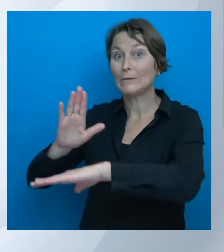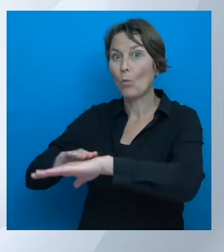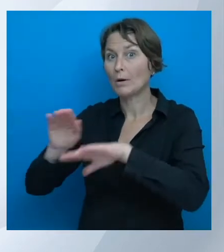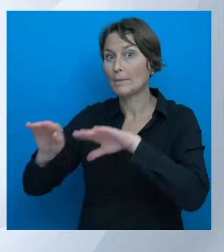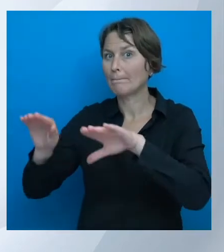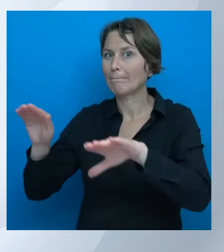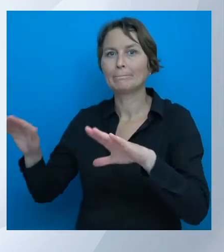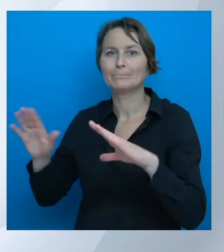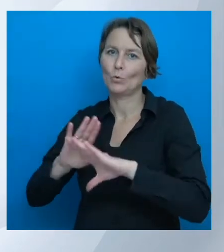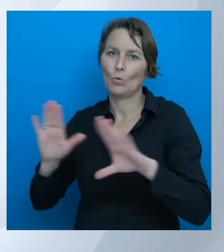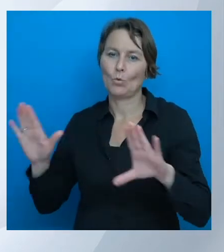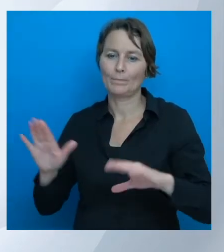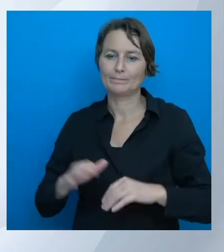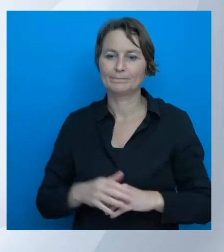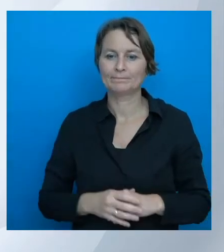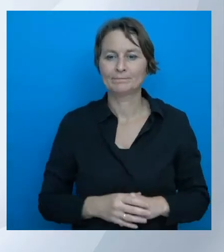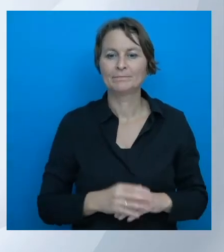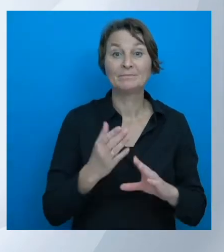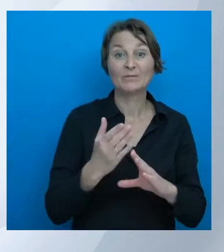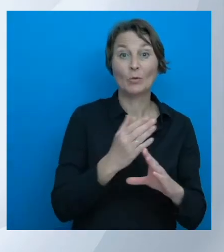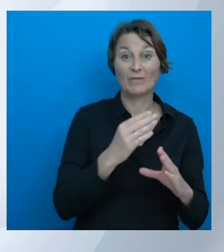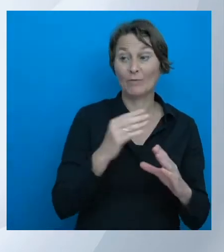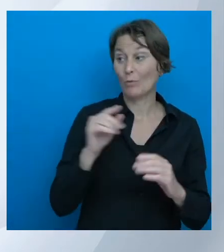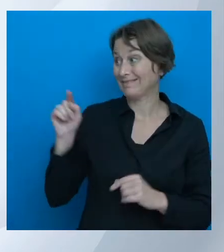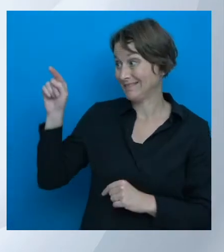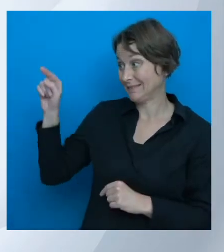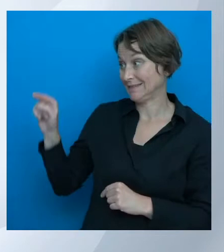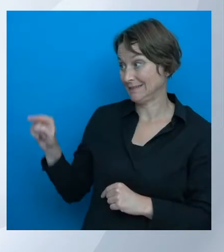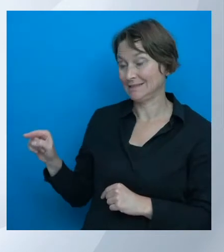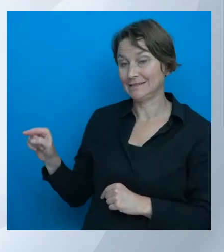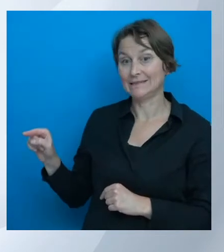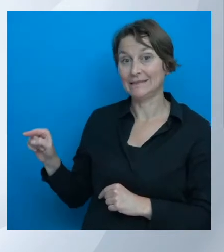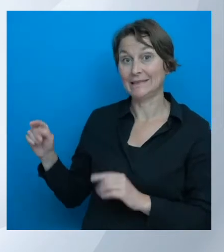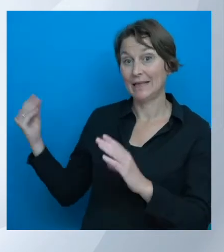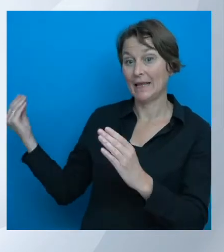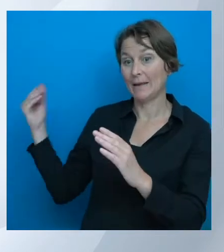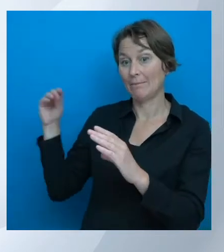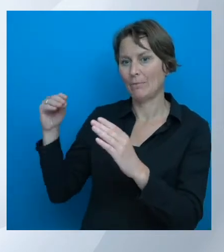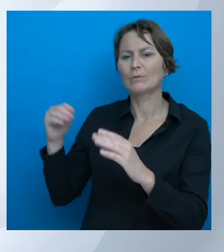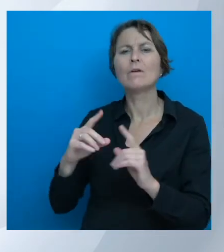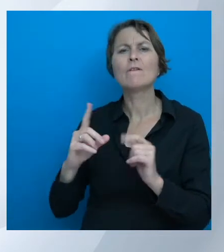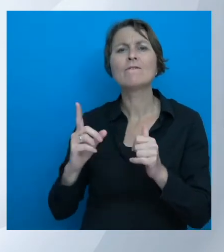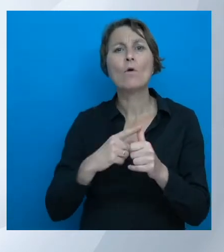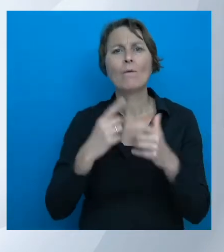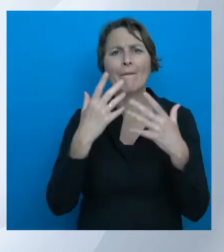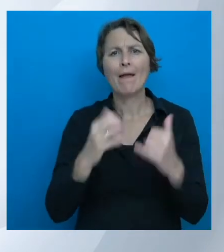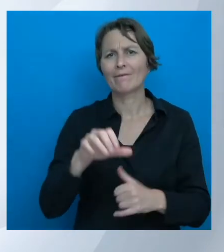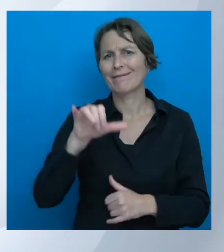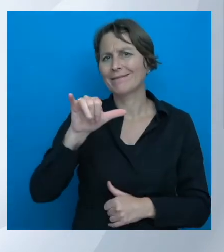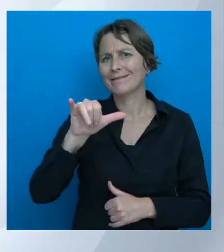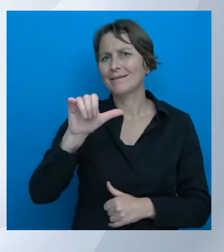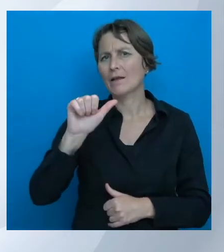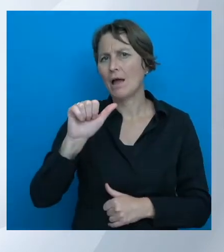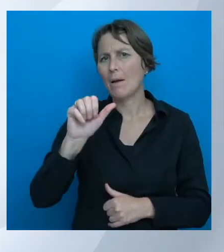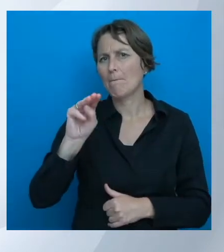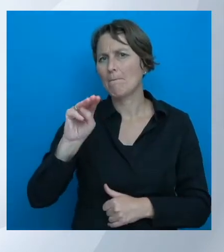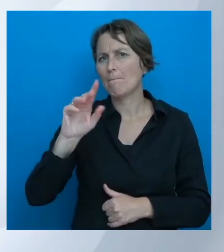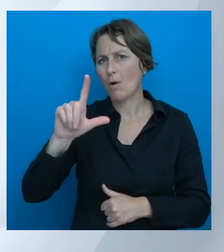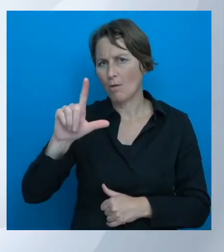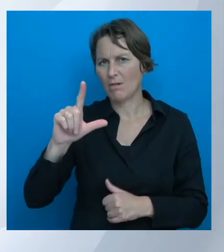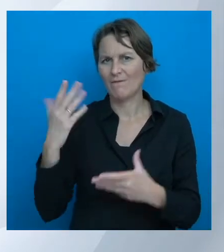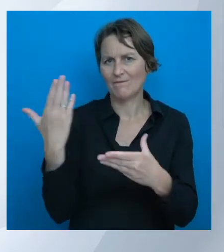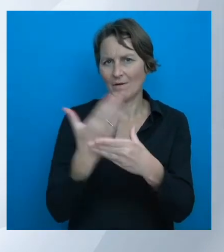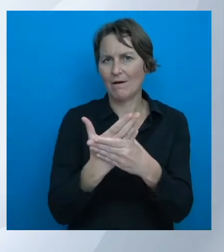that we have here. So it started out with a YAML file. This is a